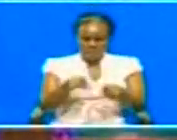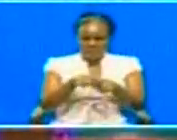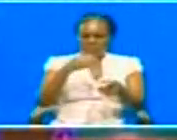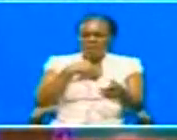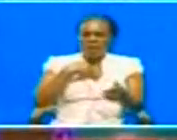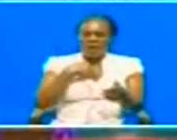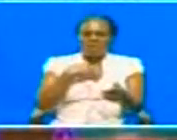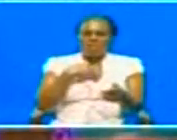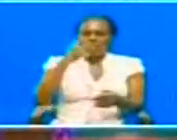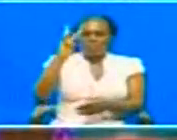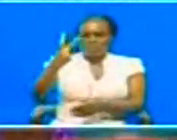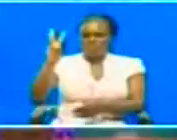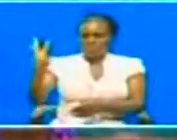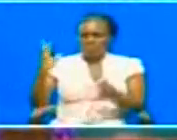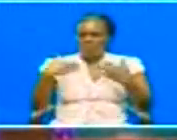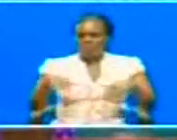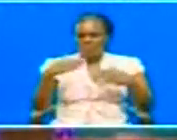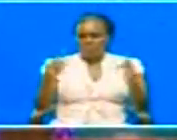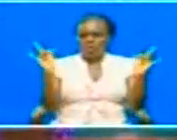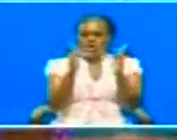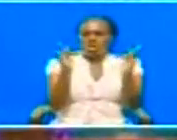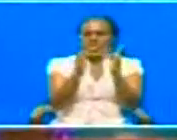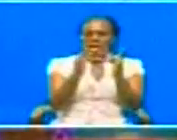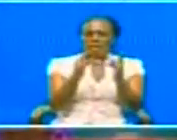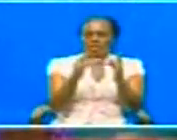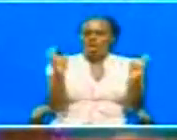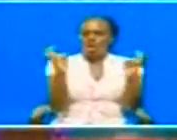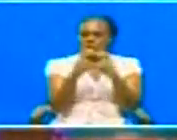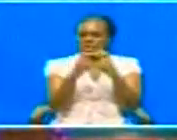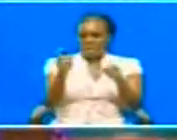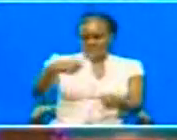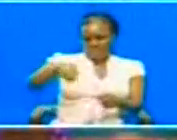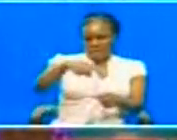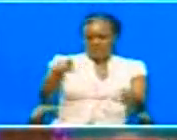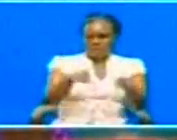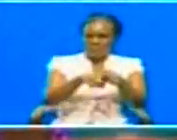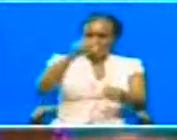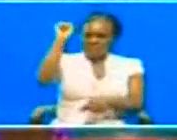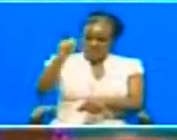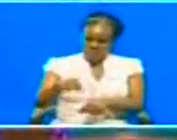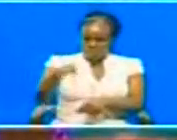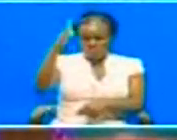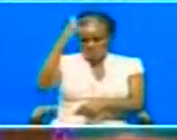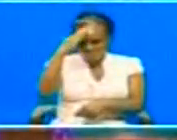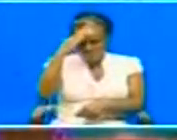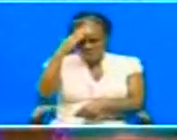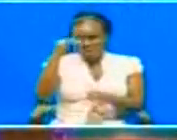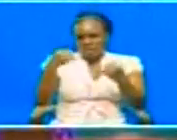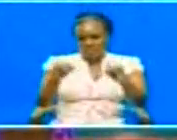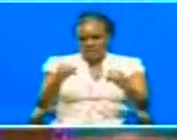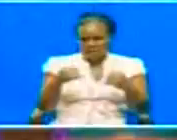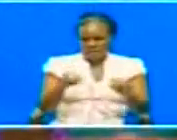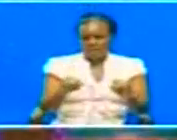a website. So people can get in touch with us on the website. And yes, as long as you know, we are also trying to